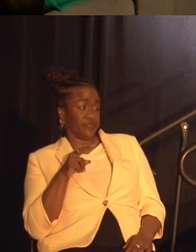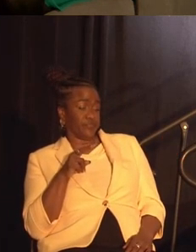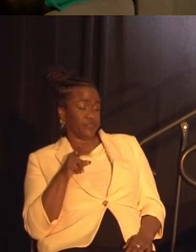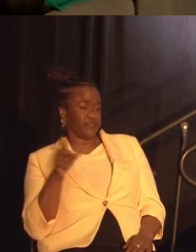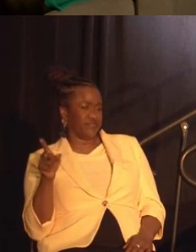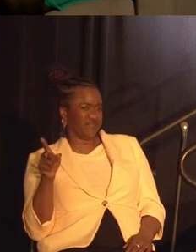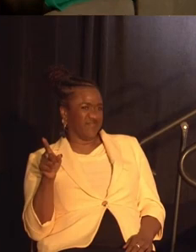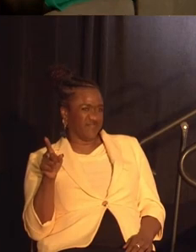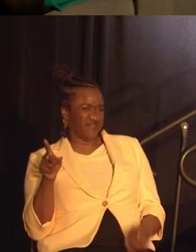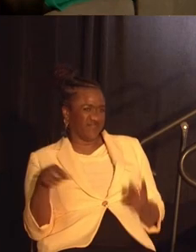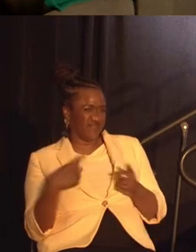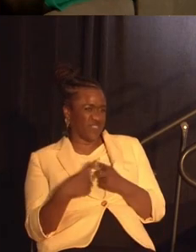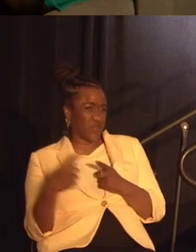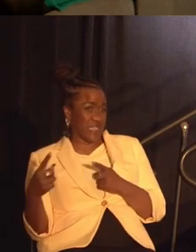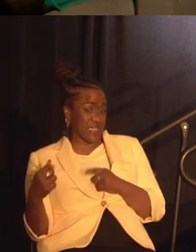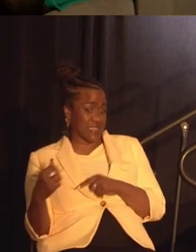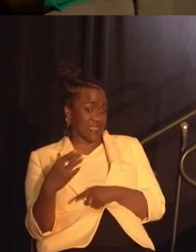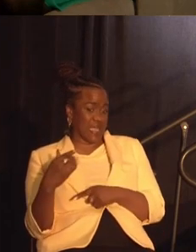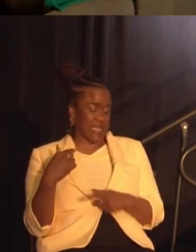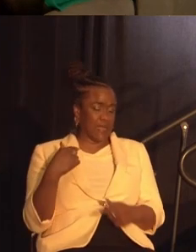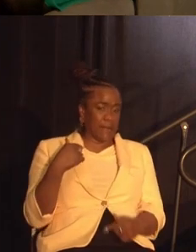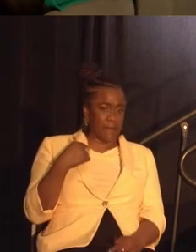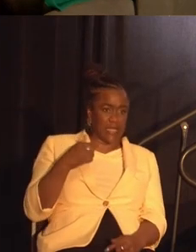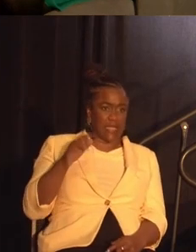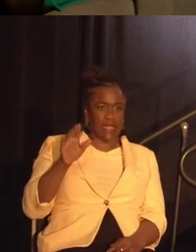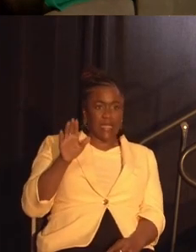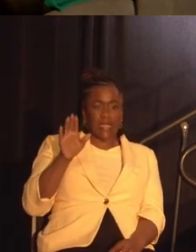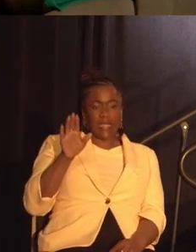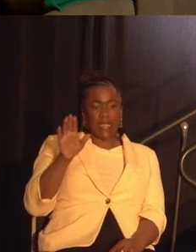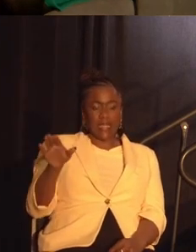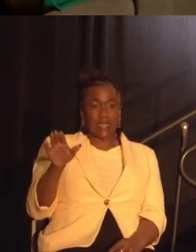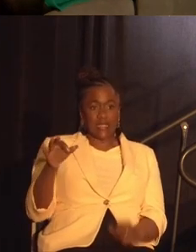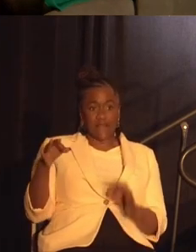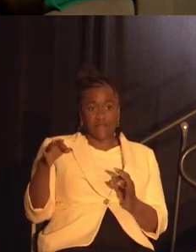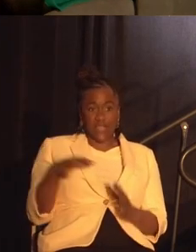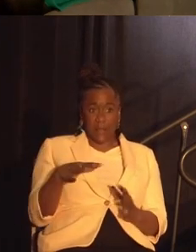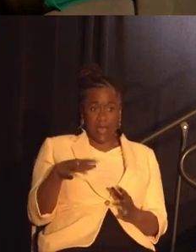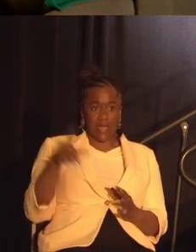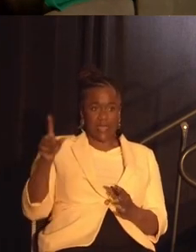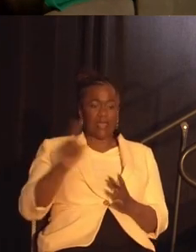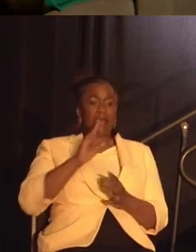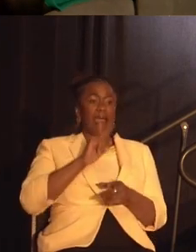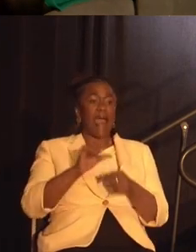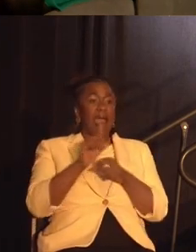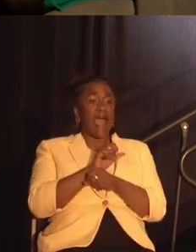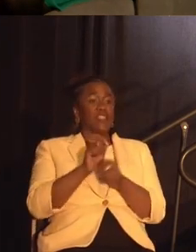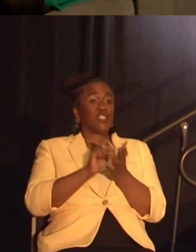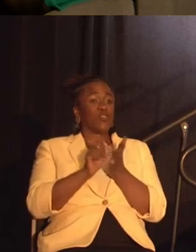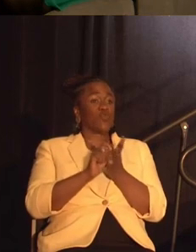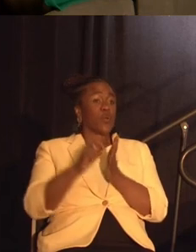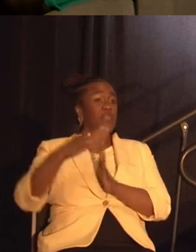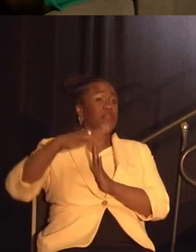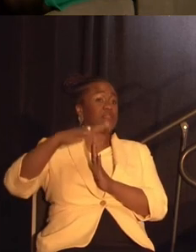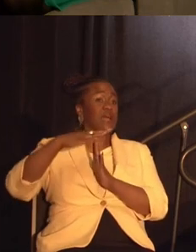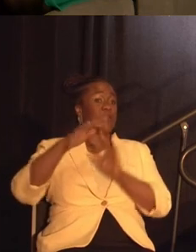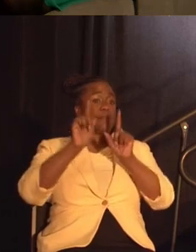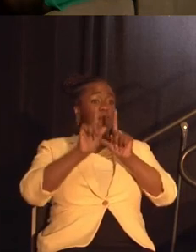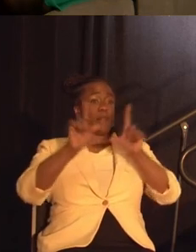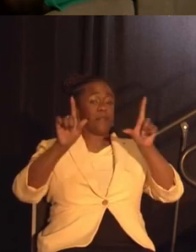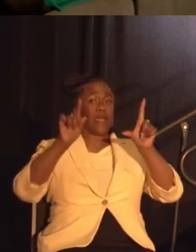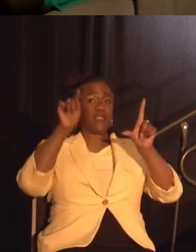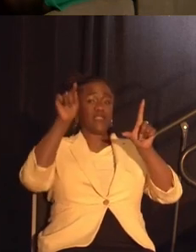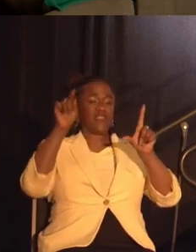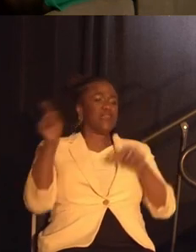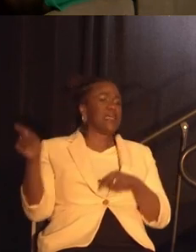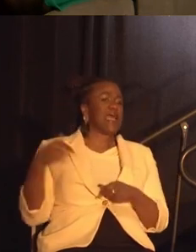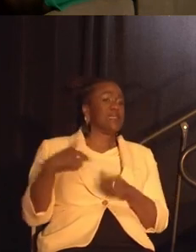And so when he actually sent me his feedback, he actually wrote at the very top, he has a book coming